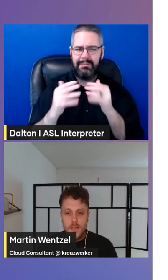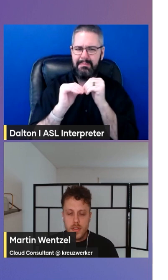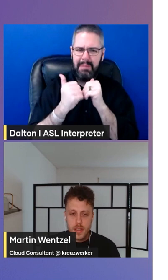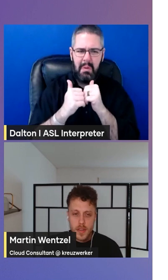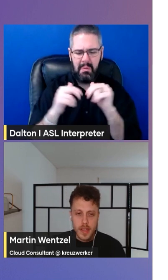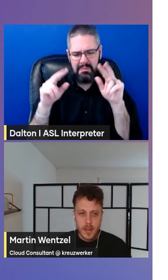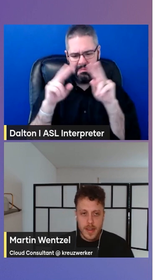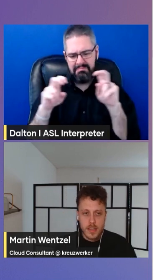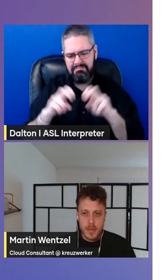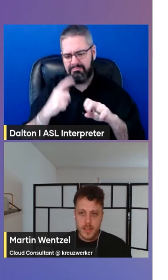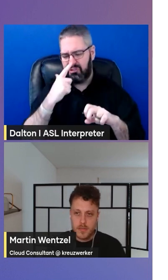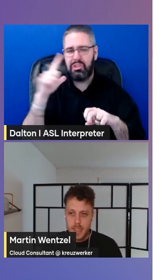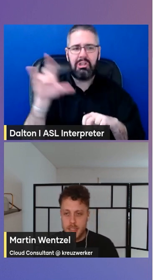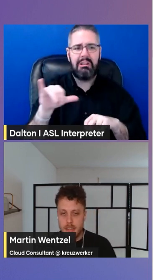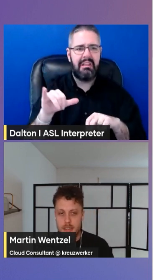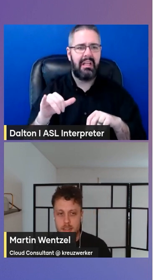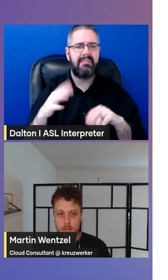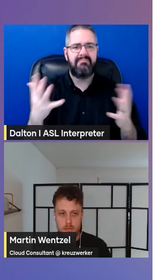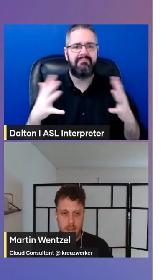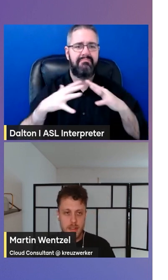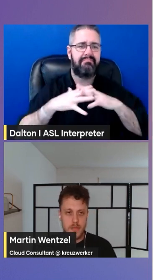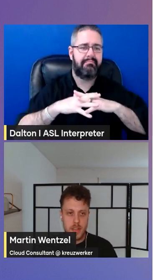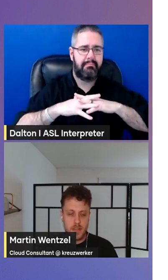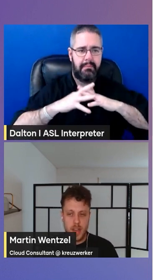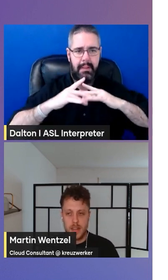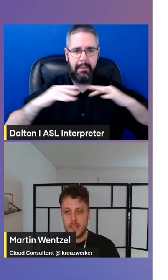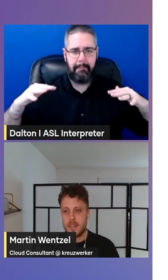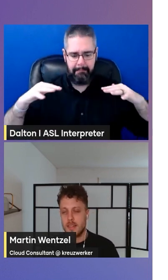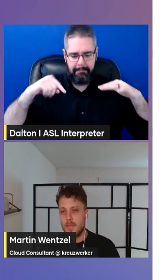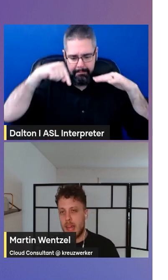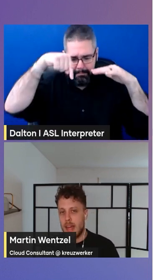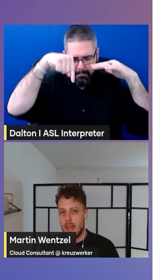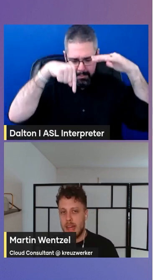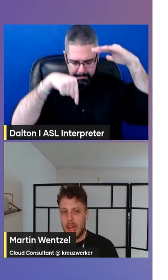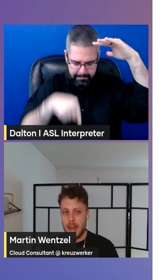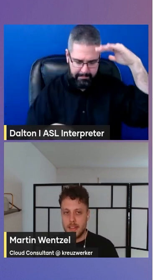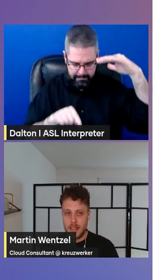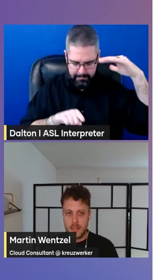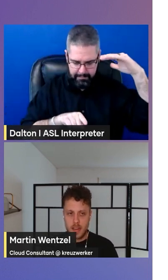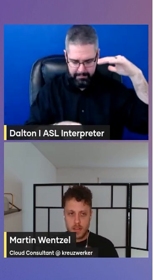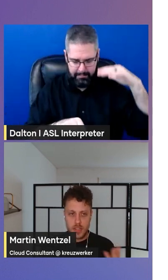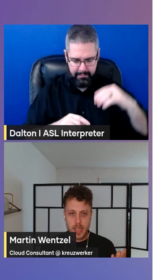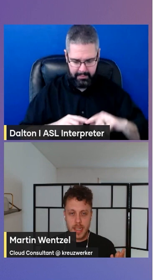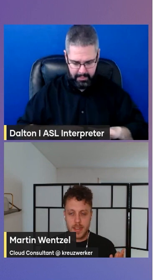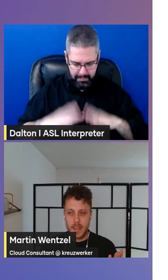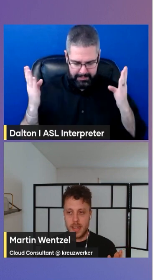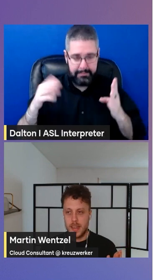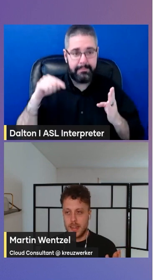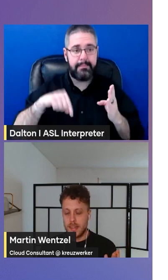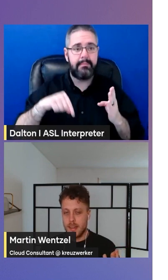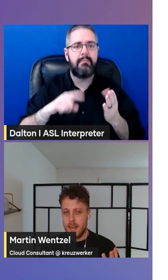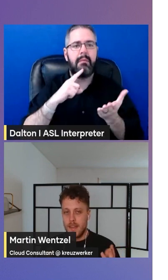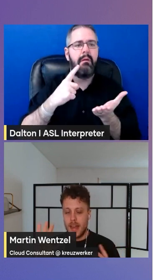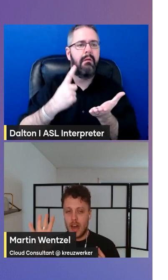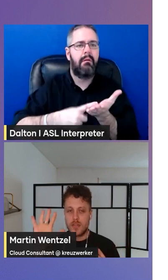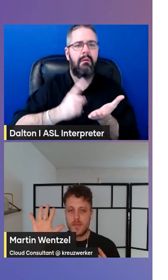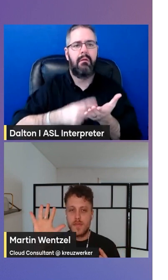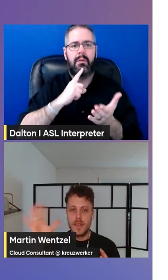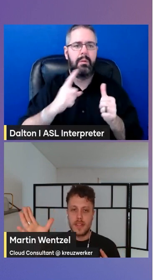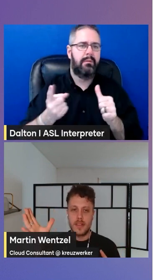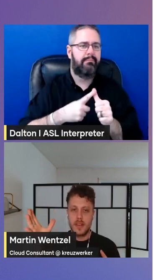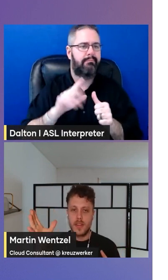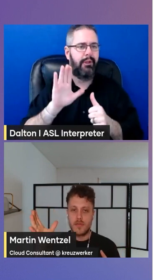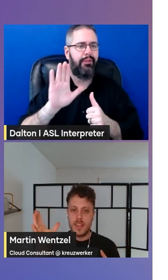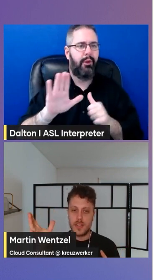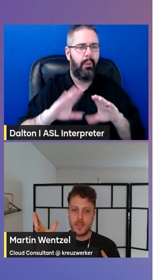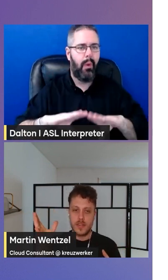The first thing that needs to be addressed when writing a provider is understanding Terraform state and how to